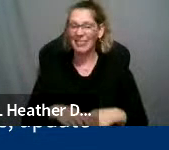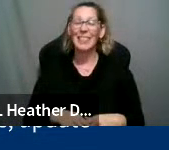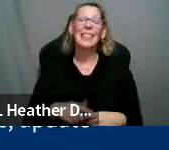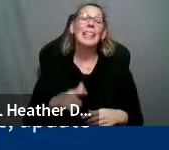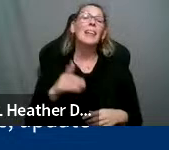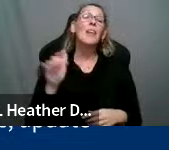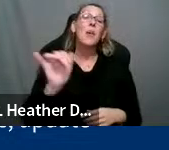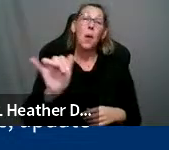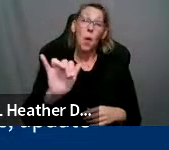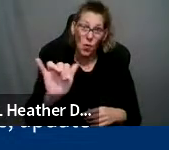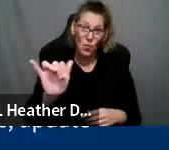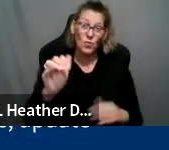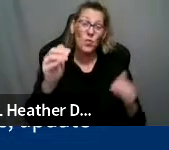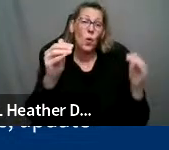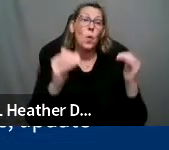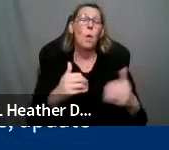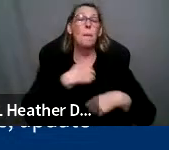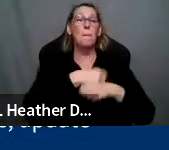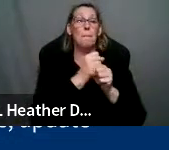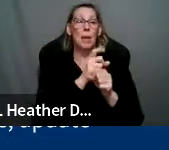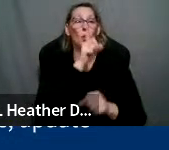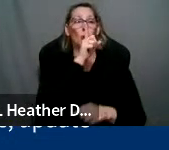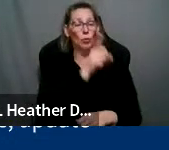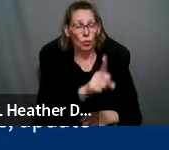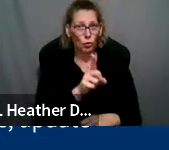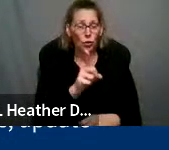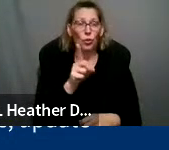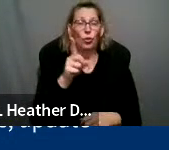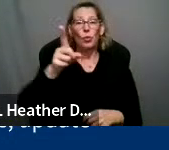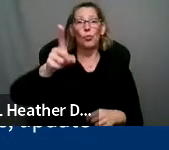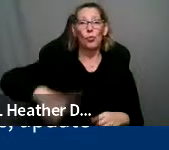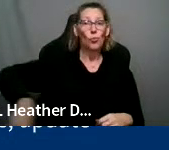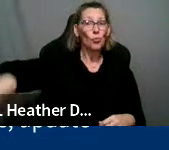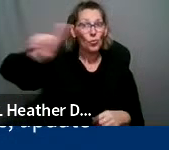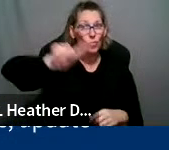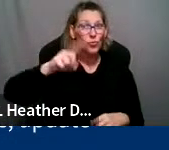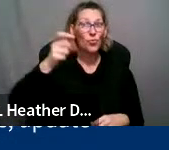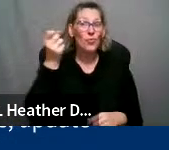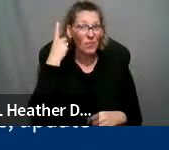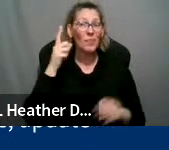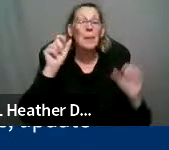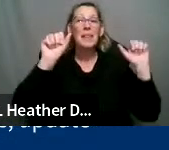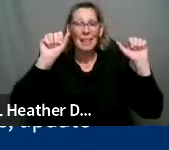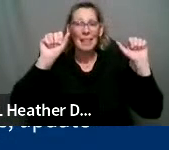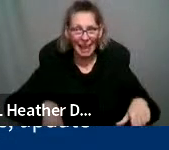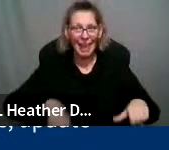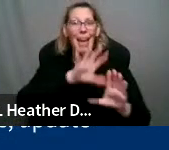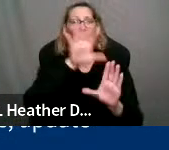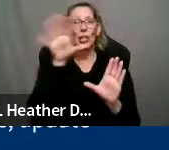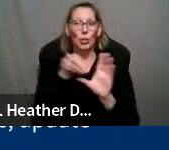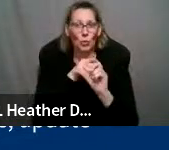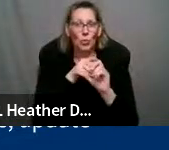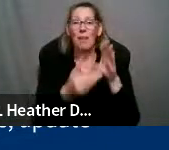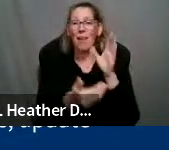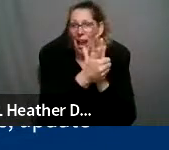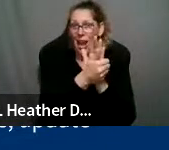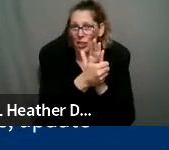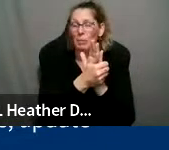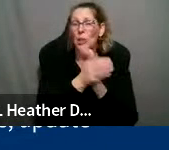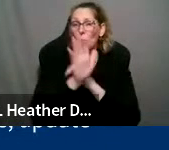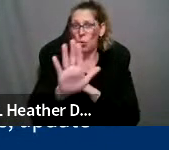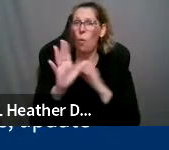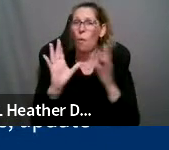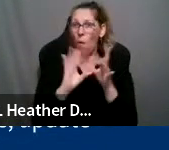then also too, we want to make sure that you know that you can include attachments in your comments.